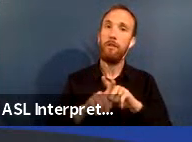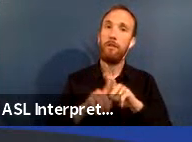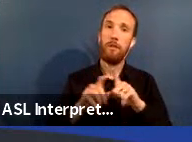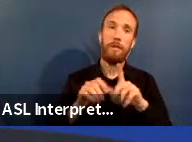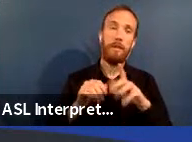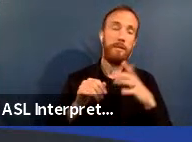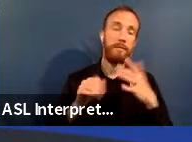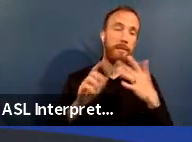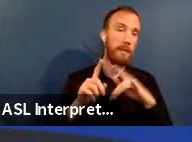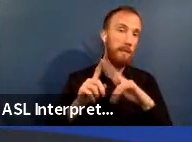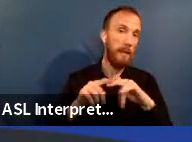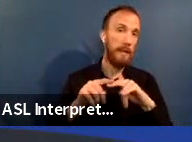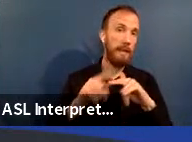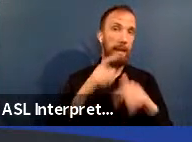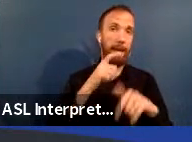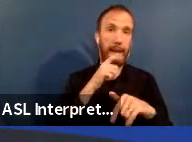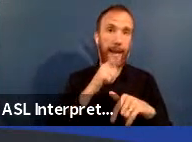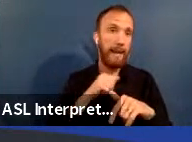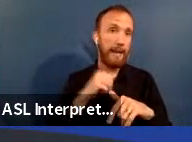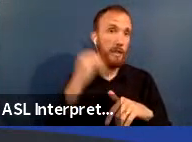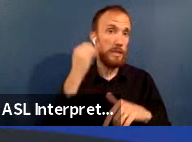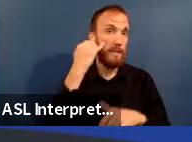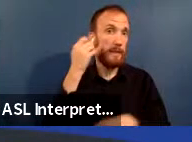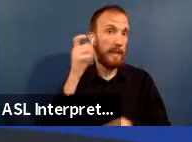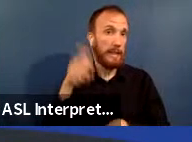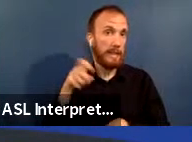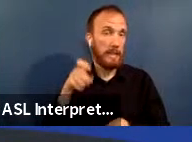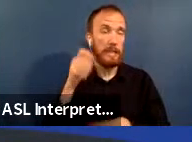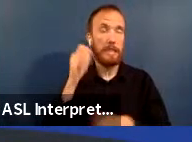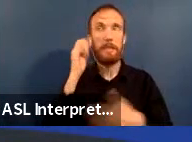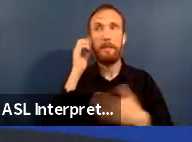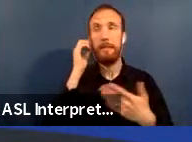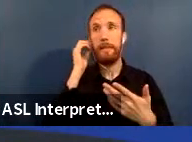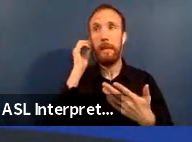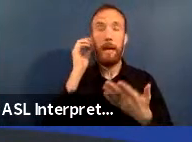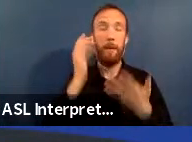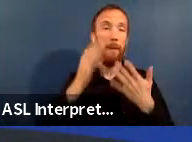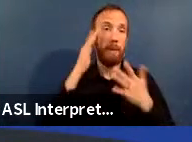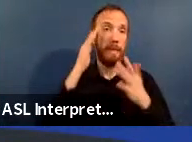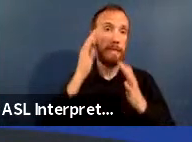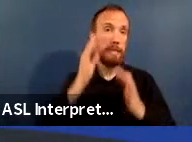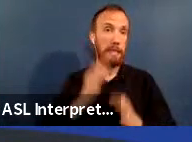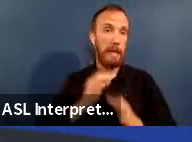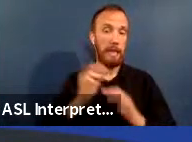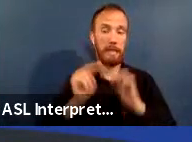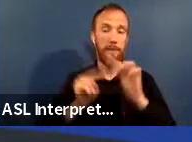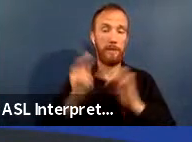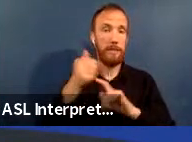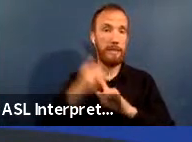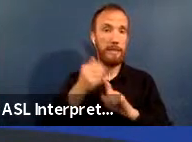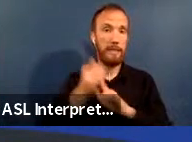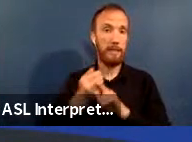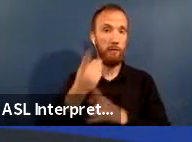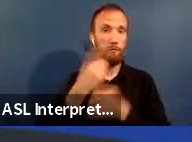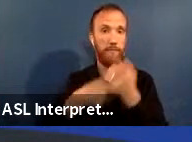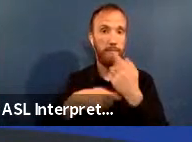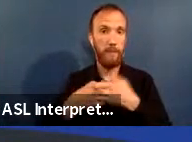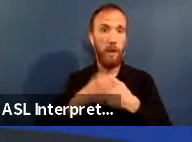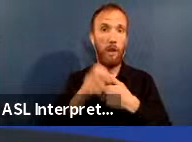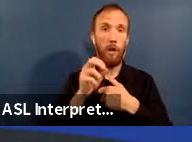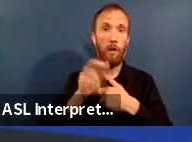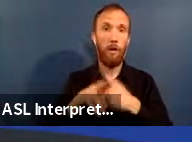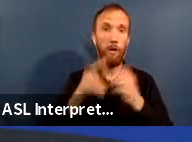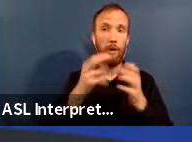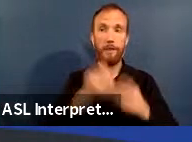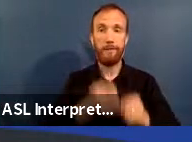the condition and need, evaluate if the modular should be replaced or potentially removed entirely